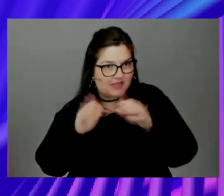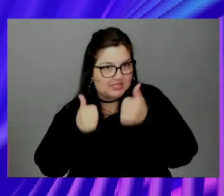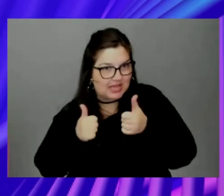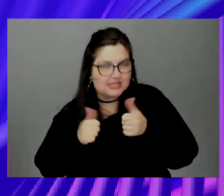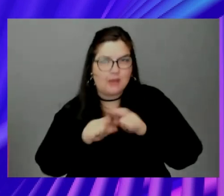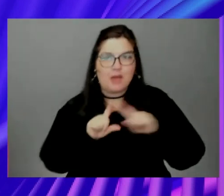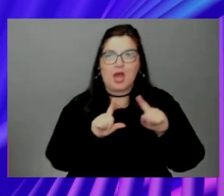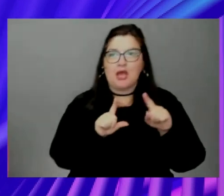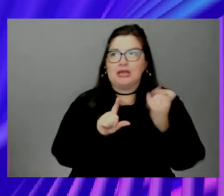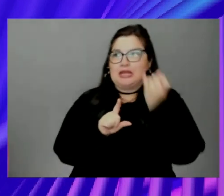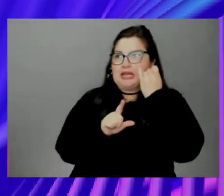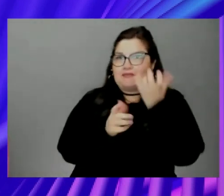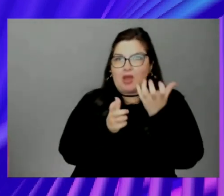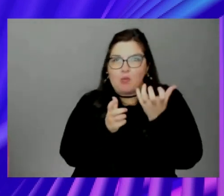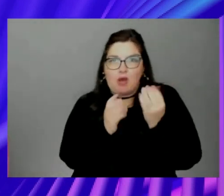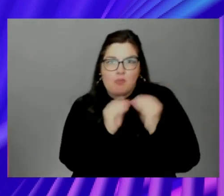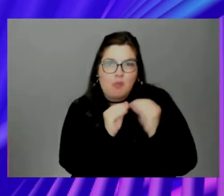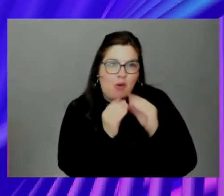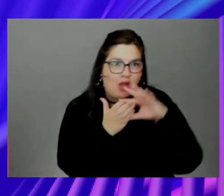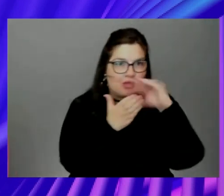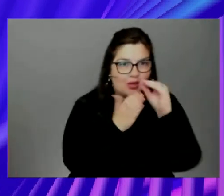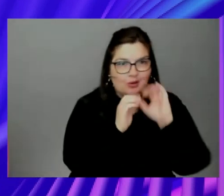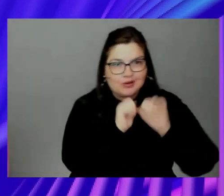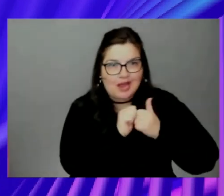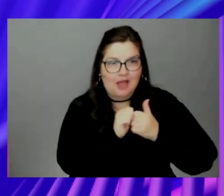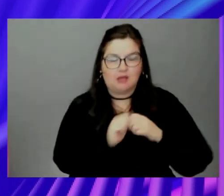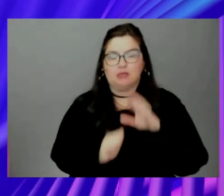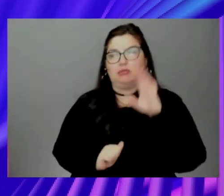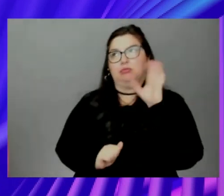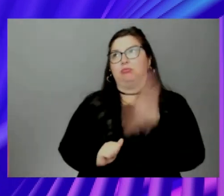more? We have so many different resources.